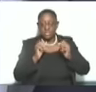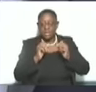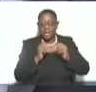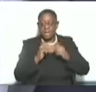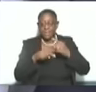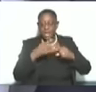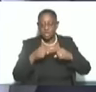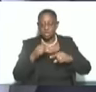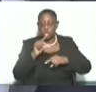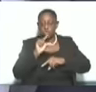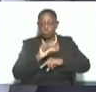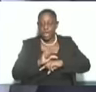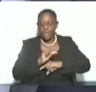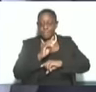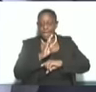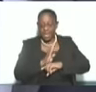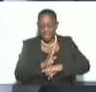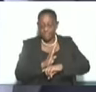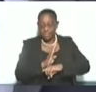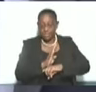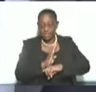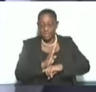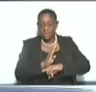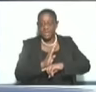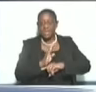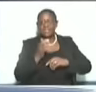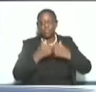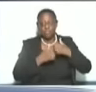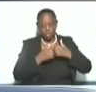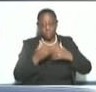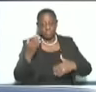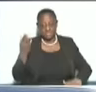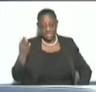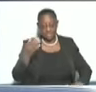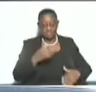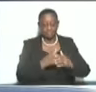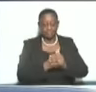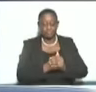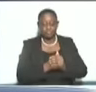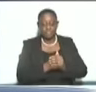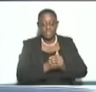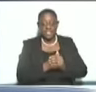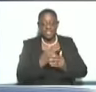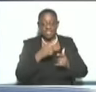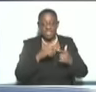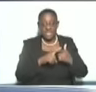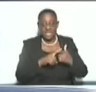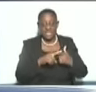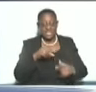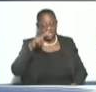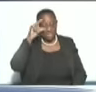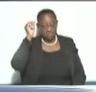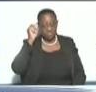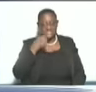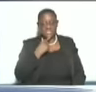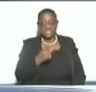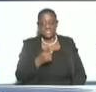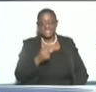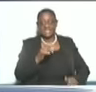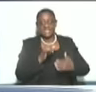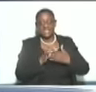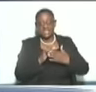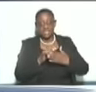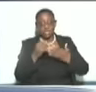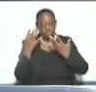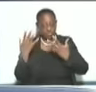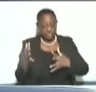the challenges this economy faces. In the speech, the Governor General read that the government will complete construction